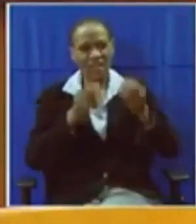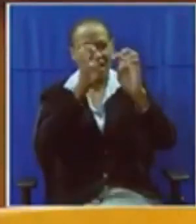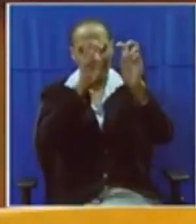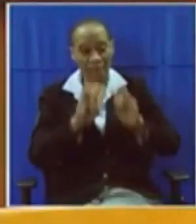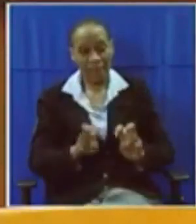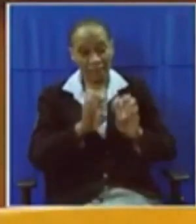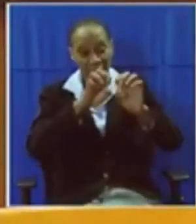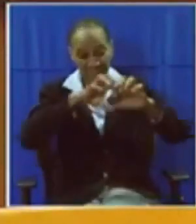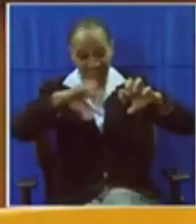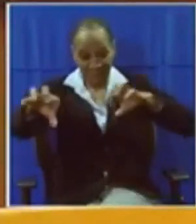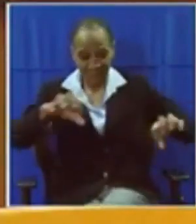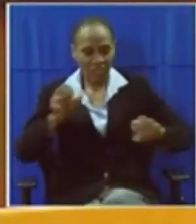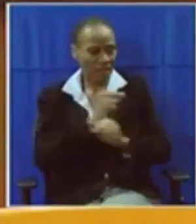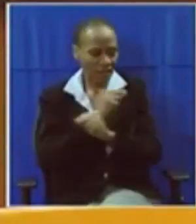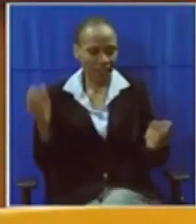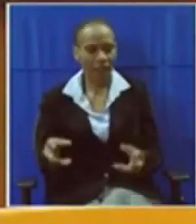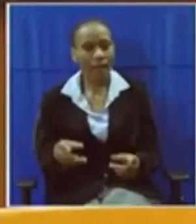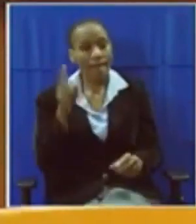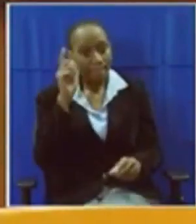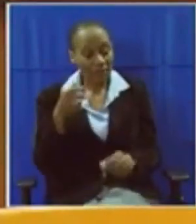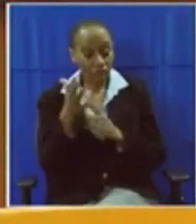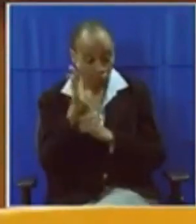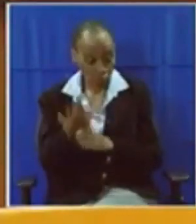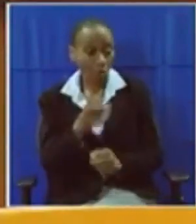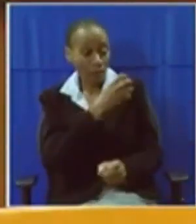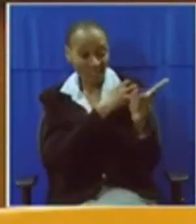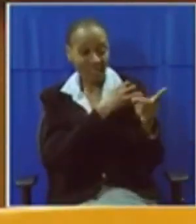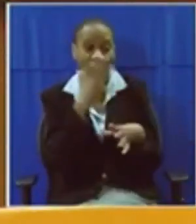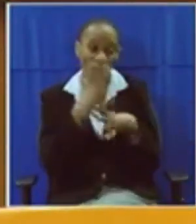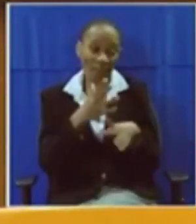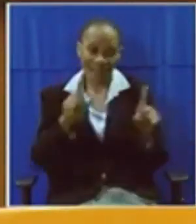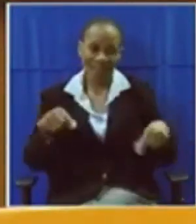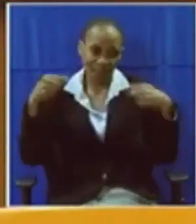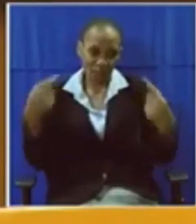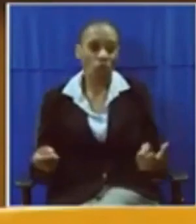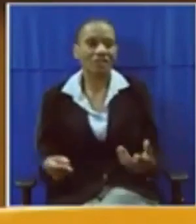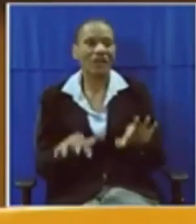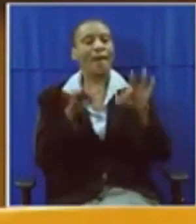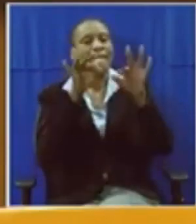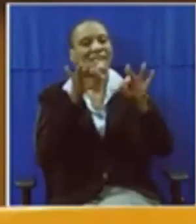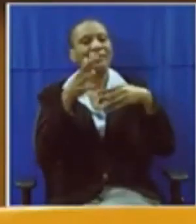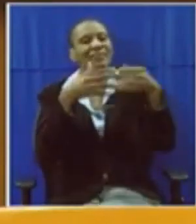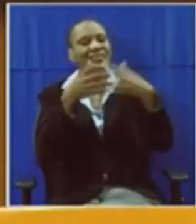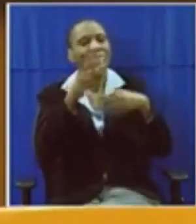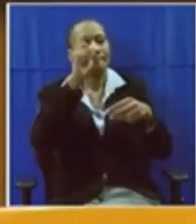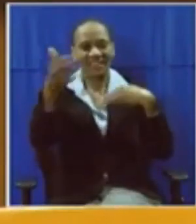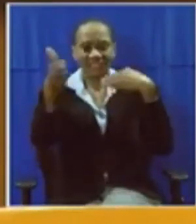completely unoriginal and exposing Mr. Gordhan as not the man for the job. Public enterprises must be